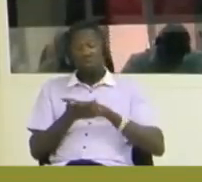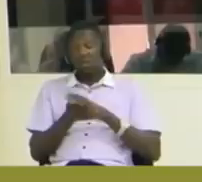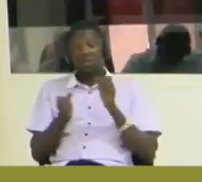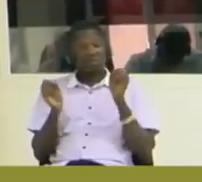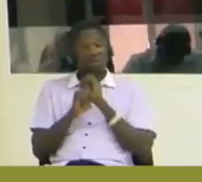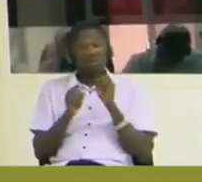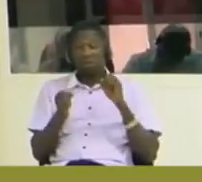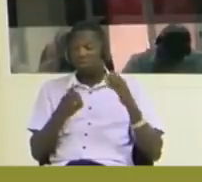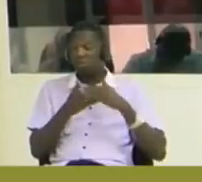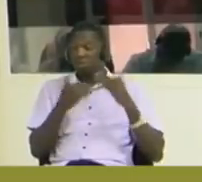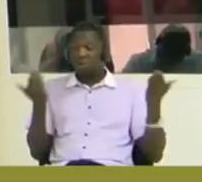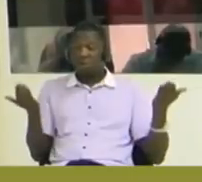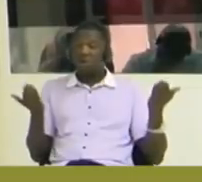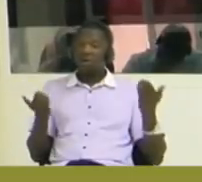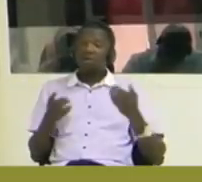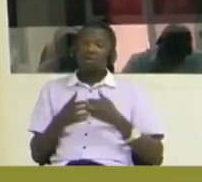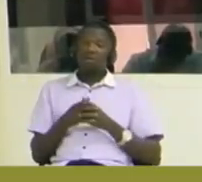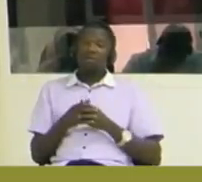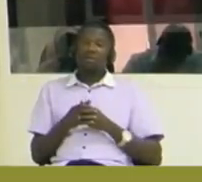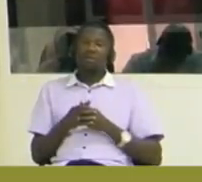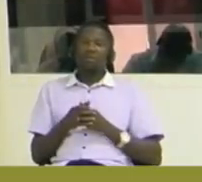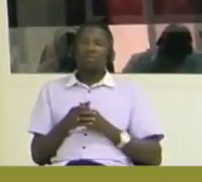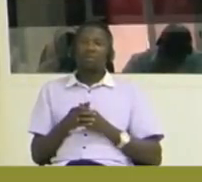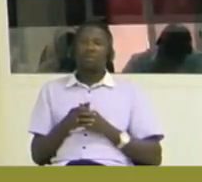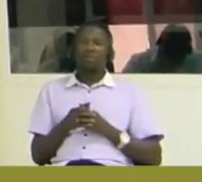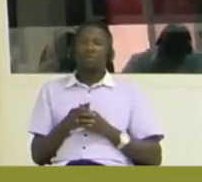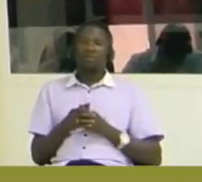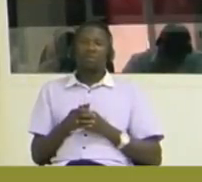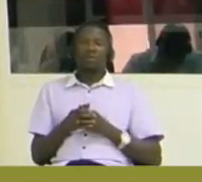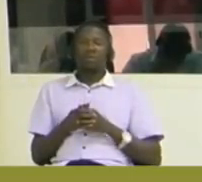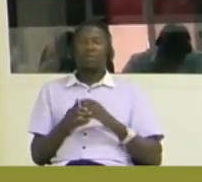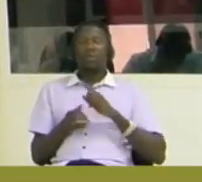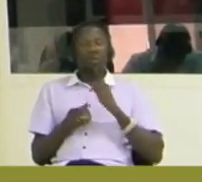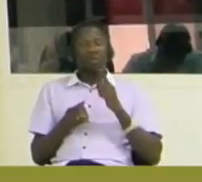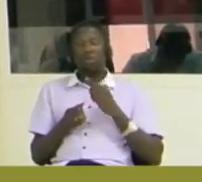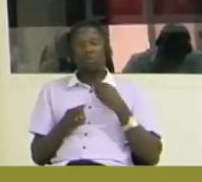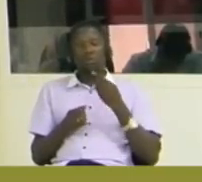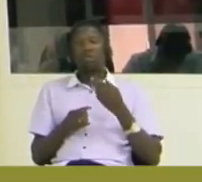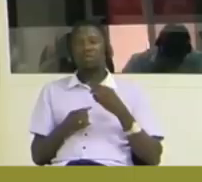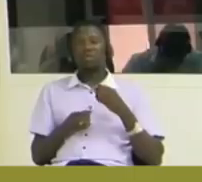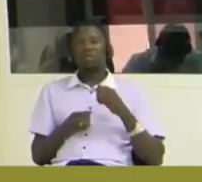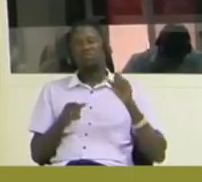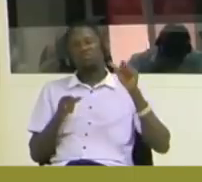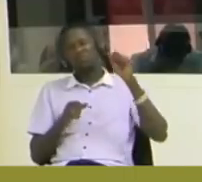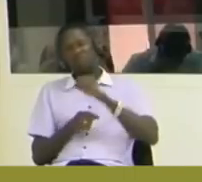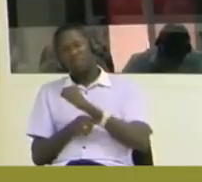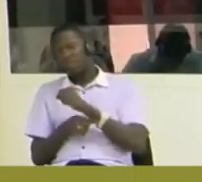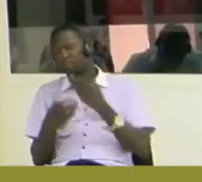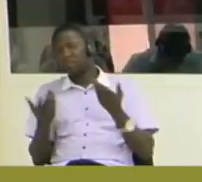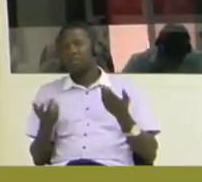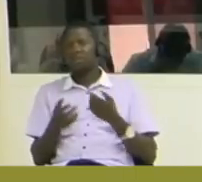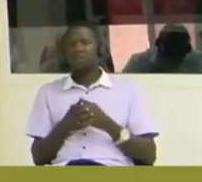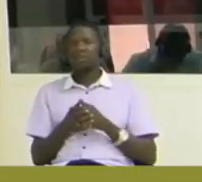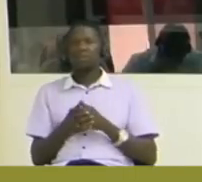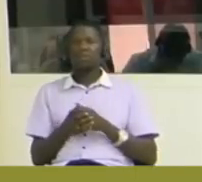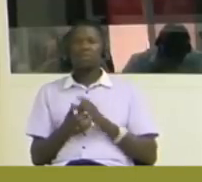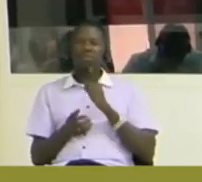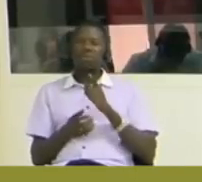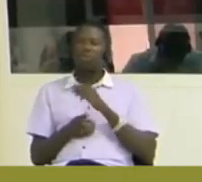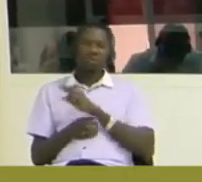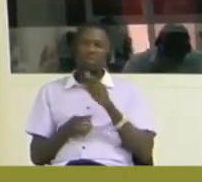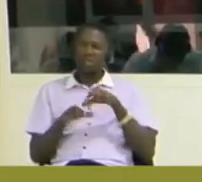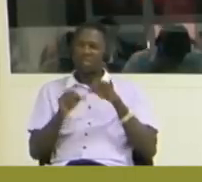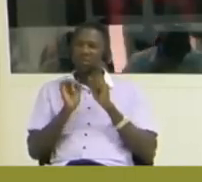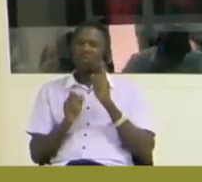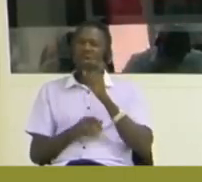more. It was the violence. Nothing convincing. It was the violence. It was. But no, don't take just one aspect and then put it on